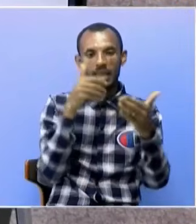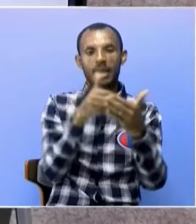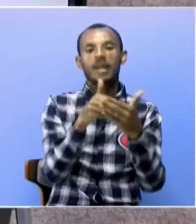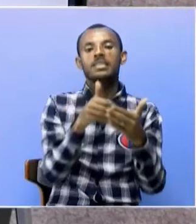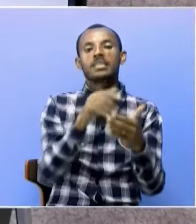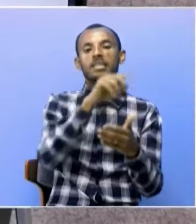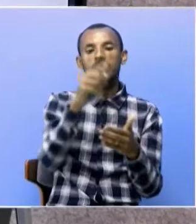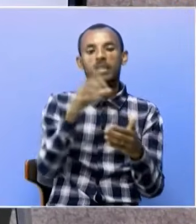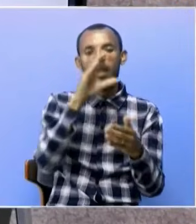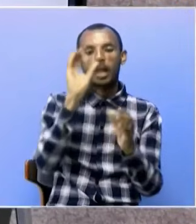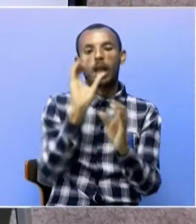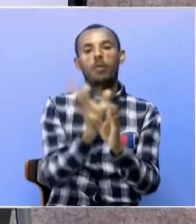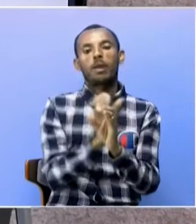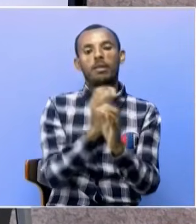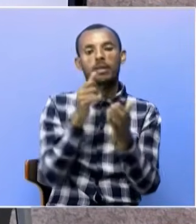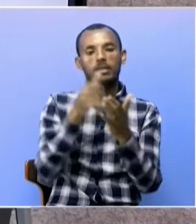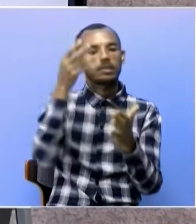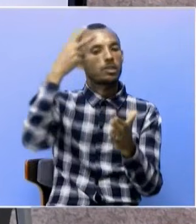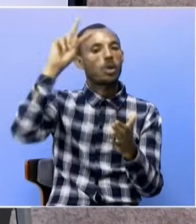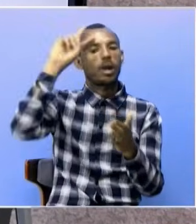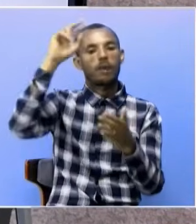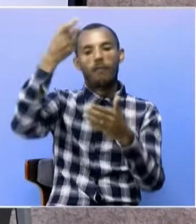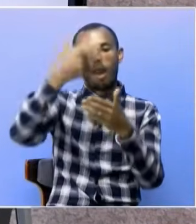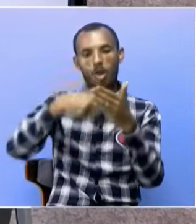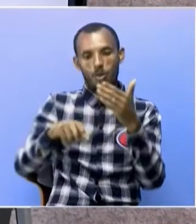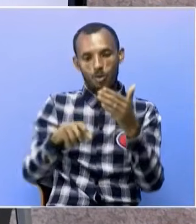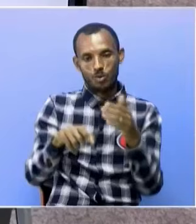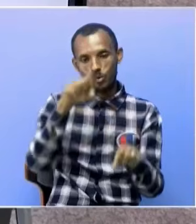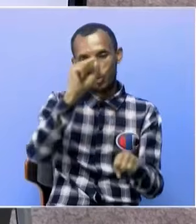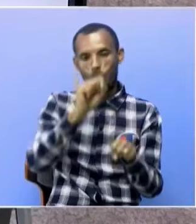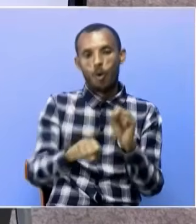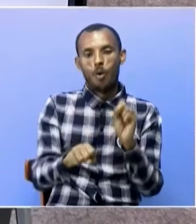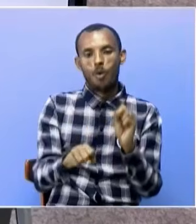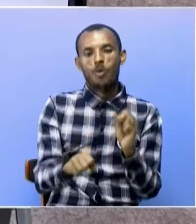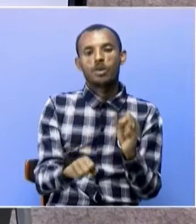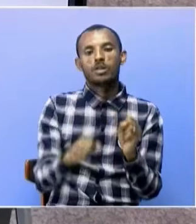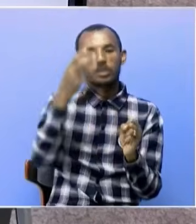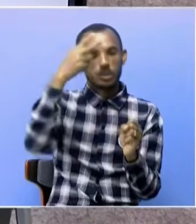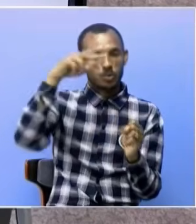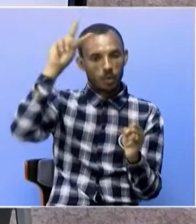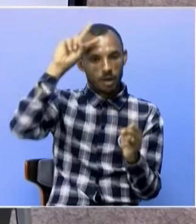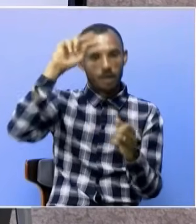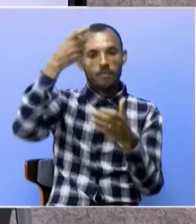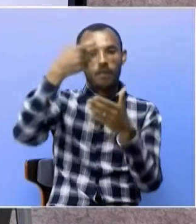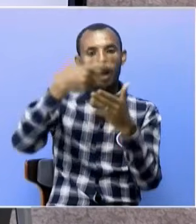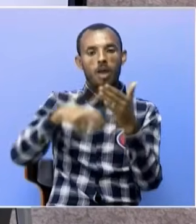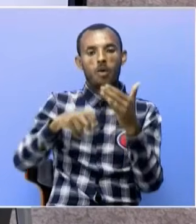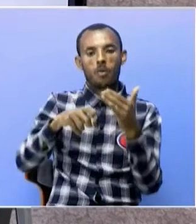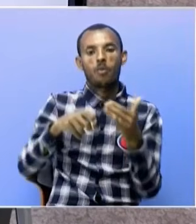and calculate its squared value. Okay? So the squared value of